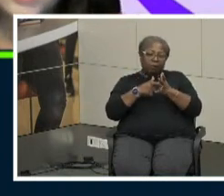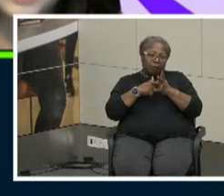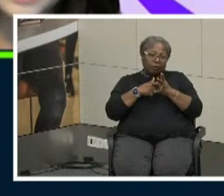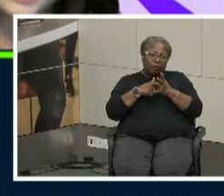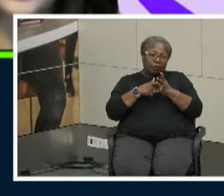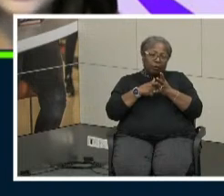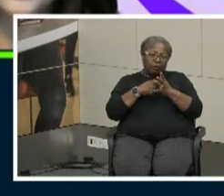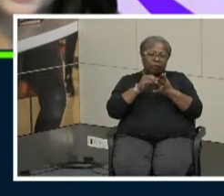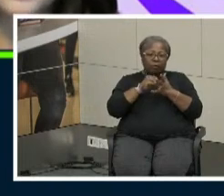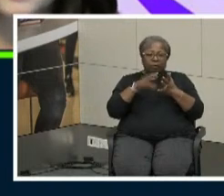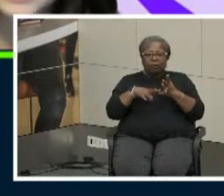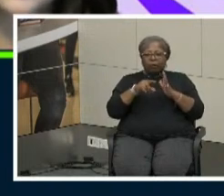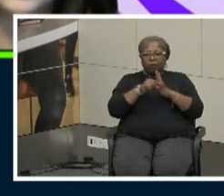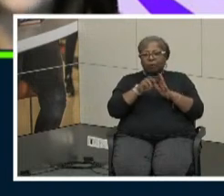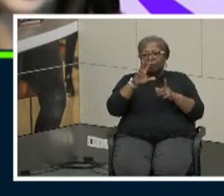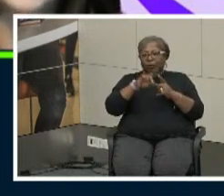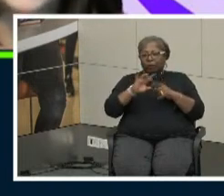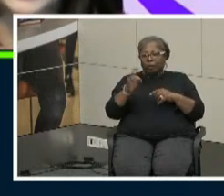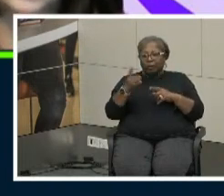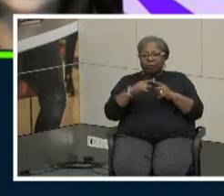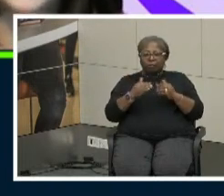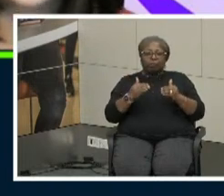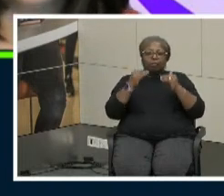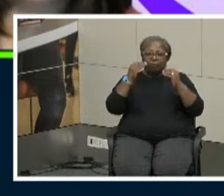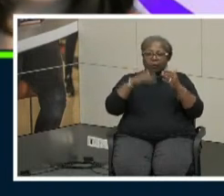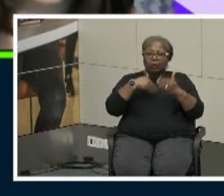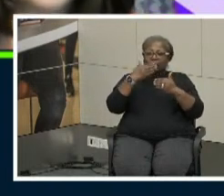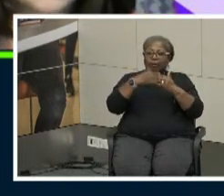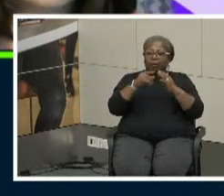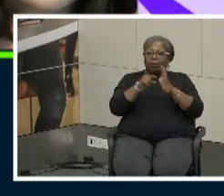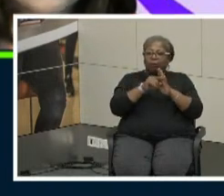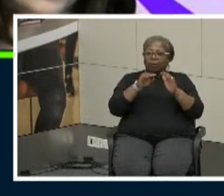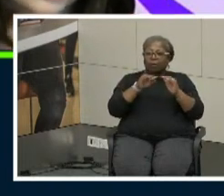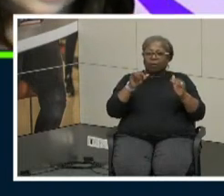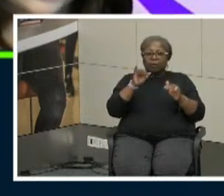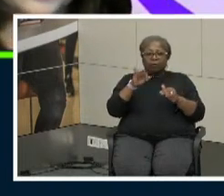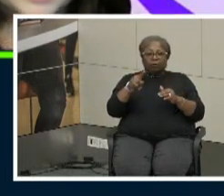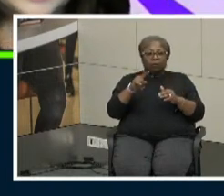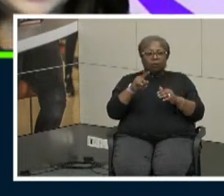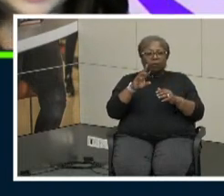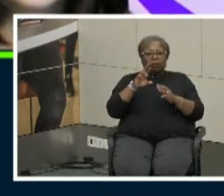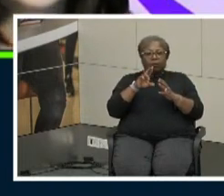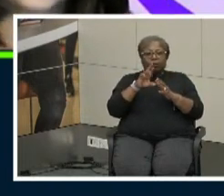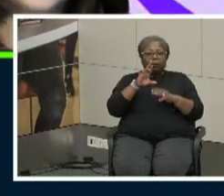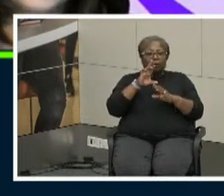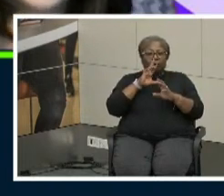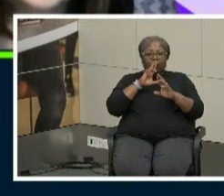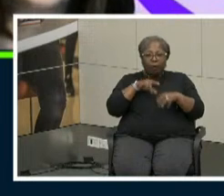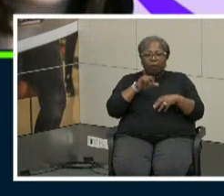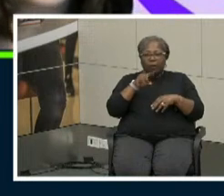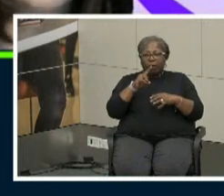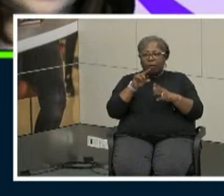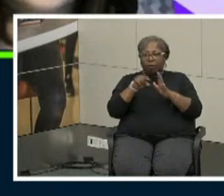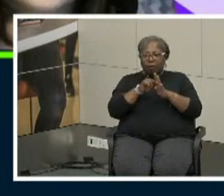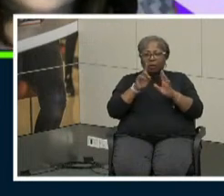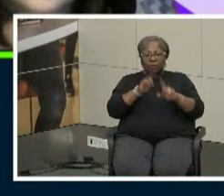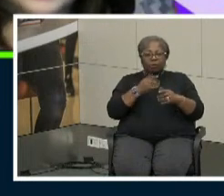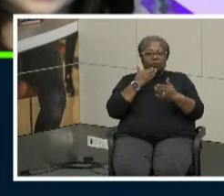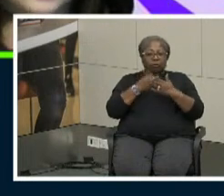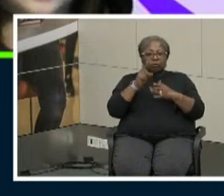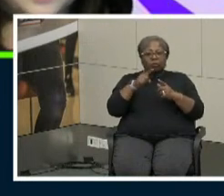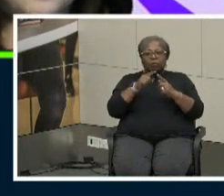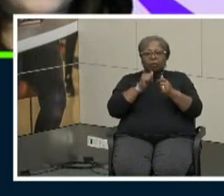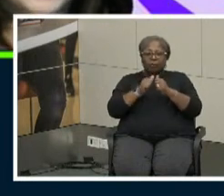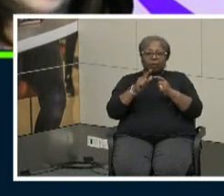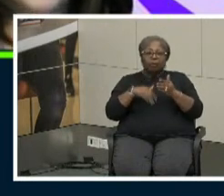for students in grades 3 through 8 to move on to the next grade level if your report card grades and attendance are good you should pass